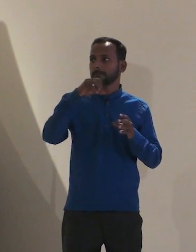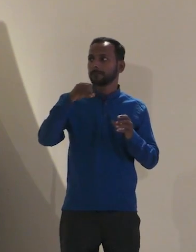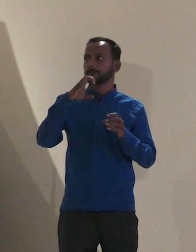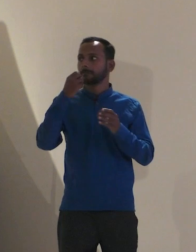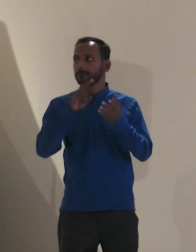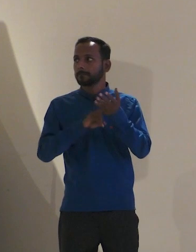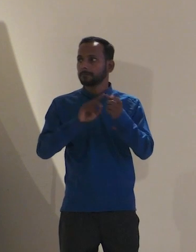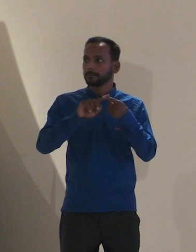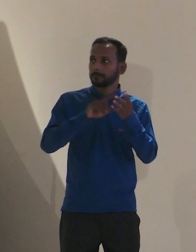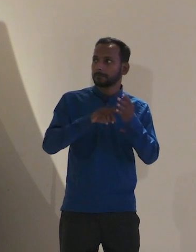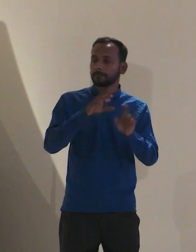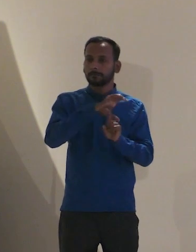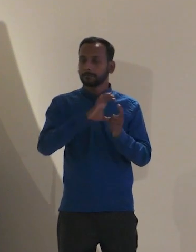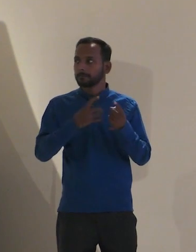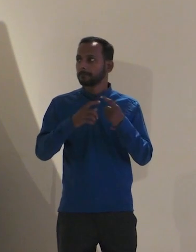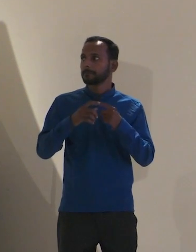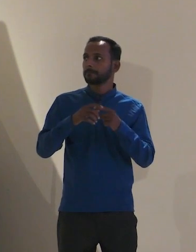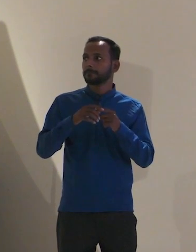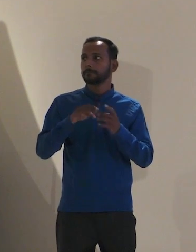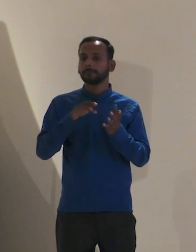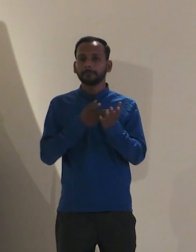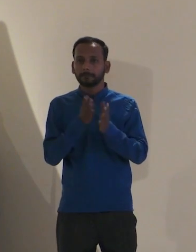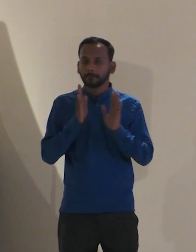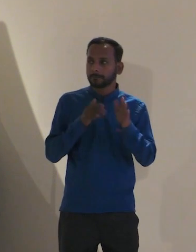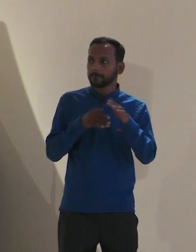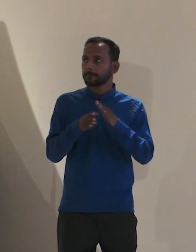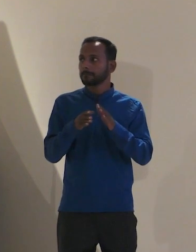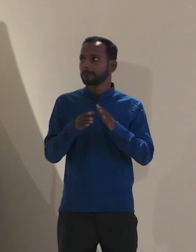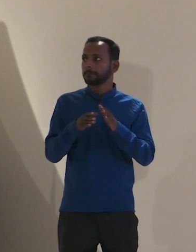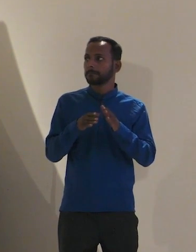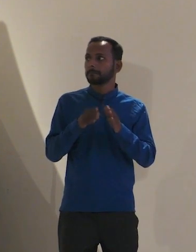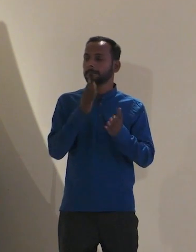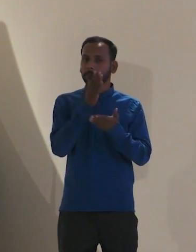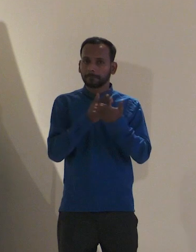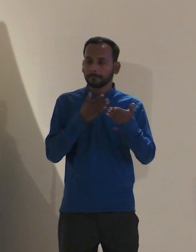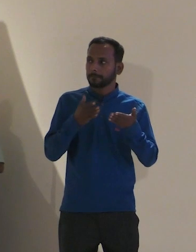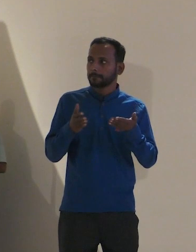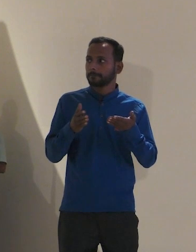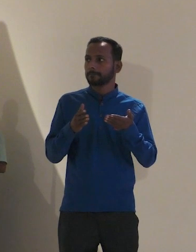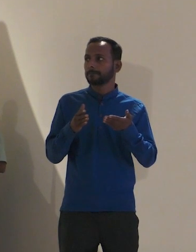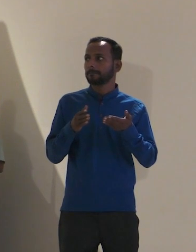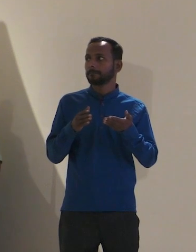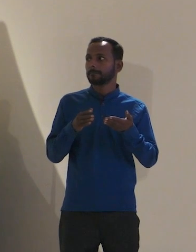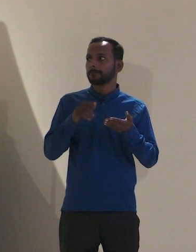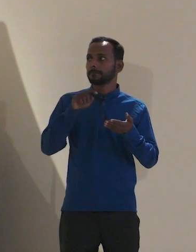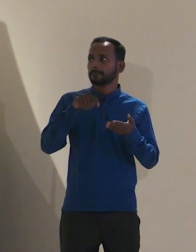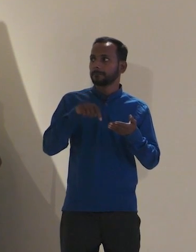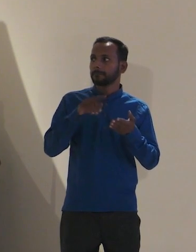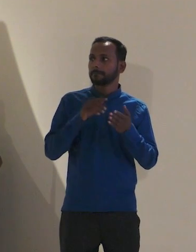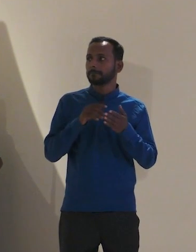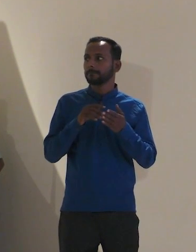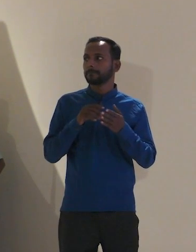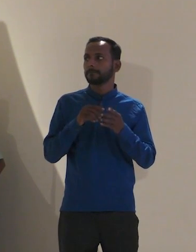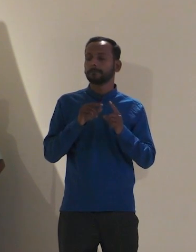cultural repatriation, reparations, and specifically the nuances of British India at the time. So statues and the power and